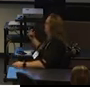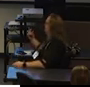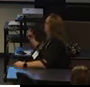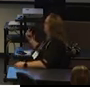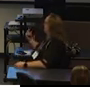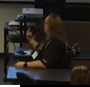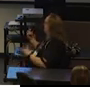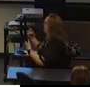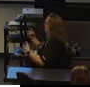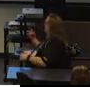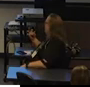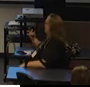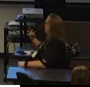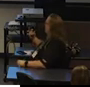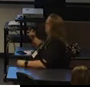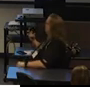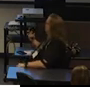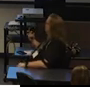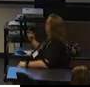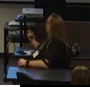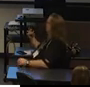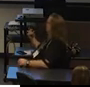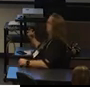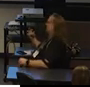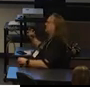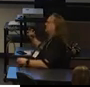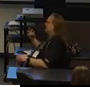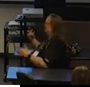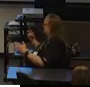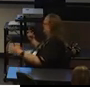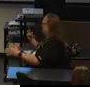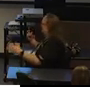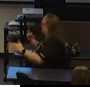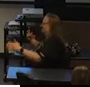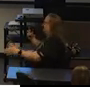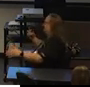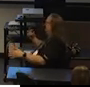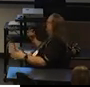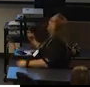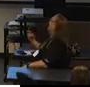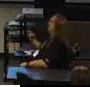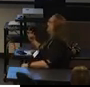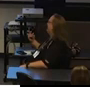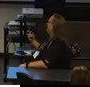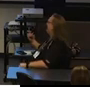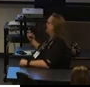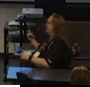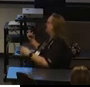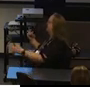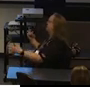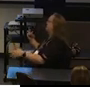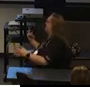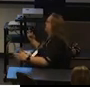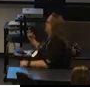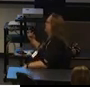where a lot of people, like when they're like, oh, you're going to ruin our park, but it's like, well, no, it could be better and better